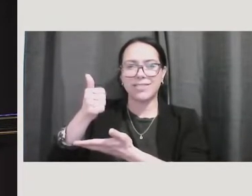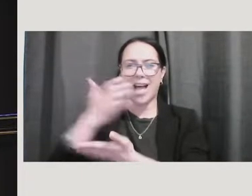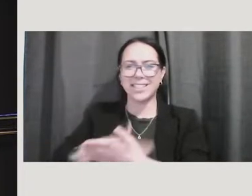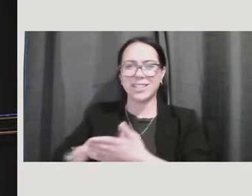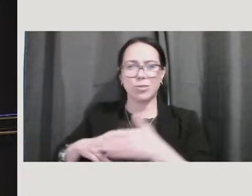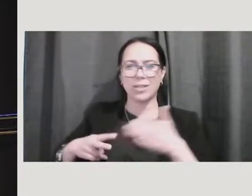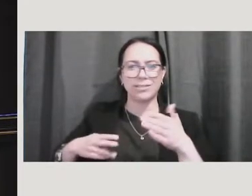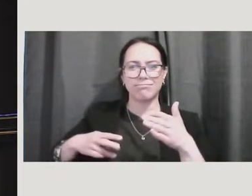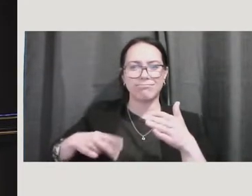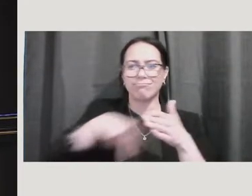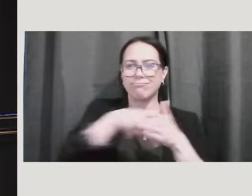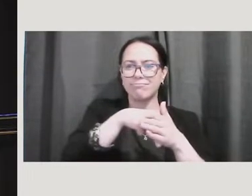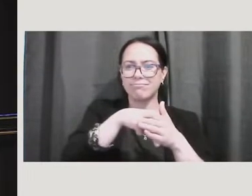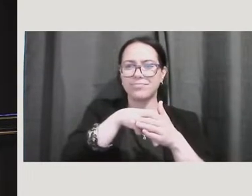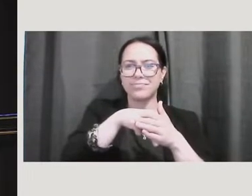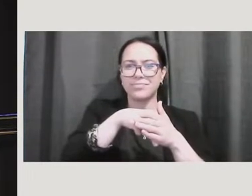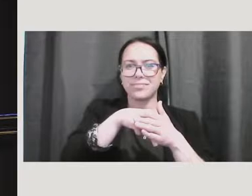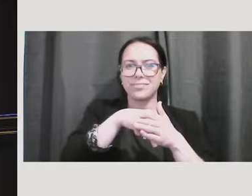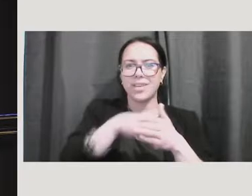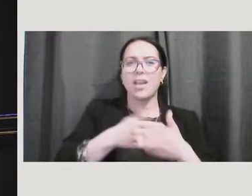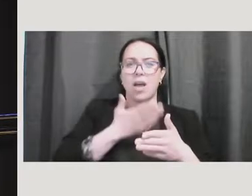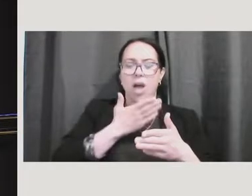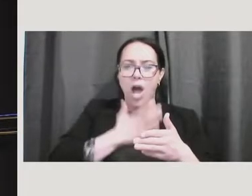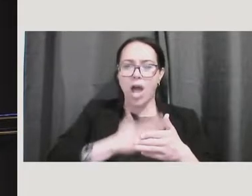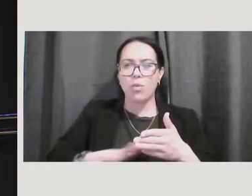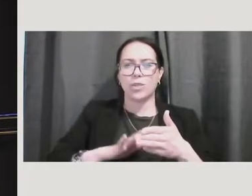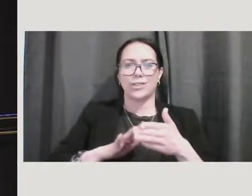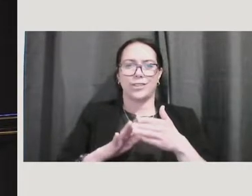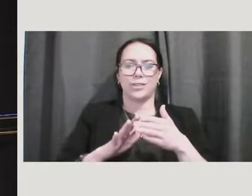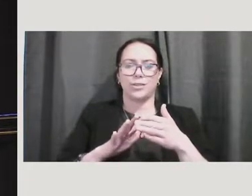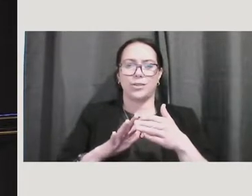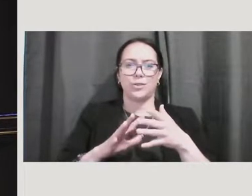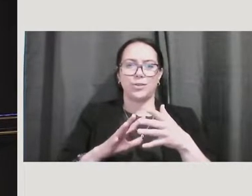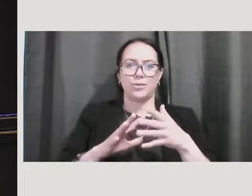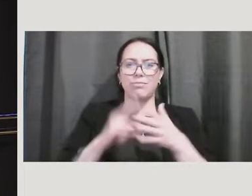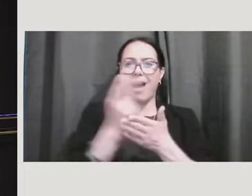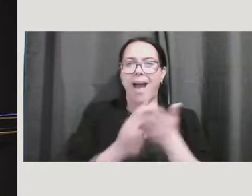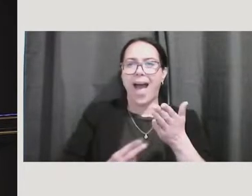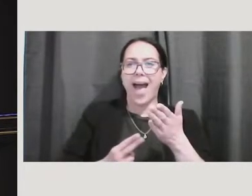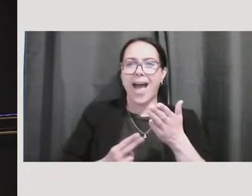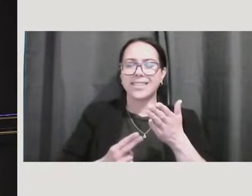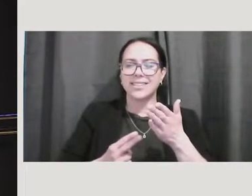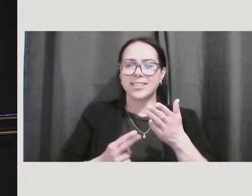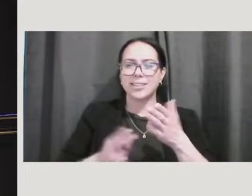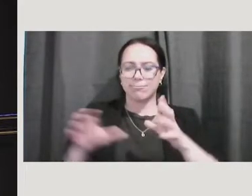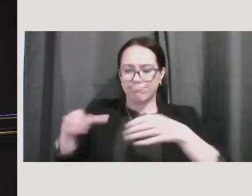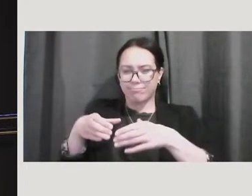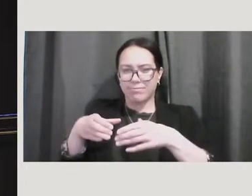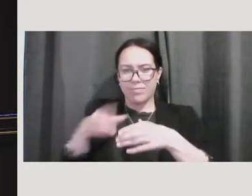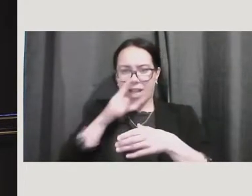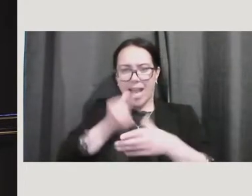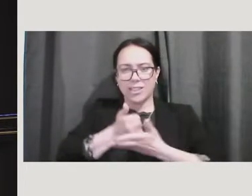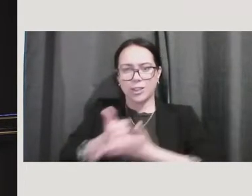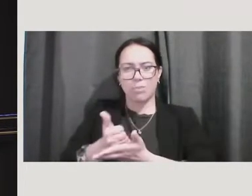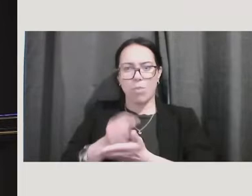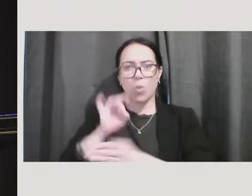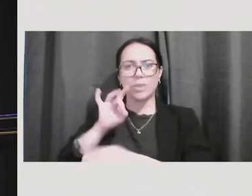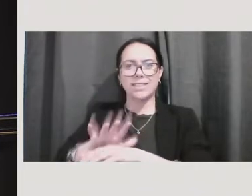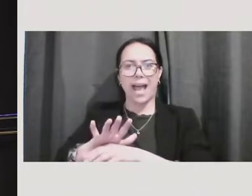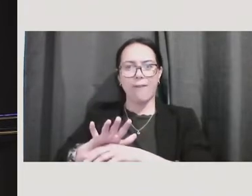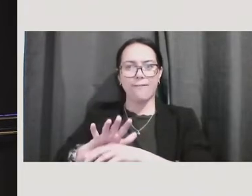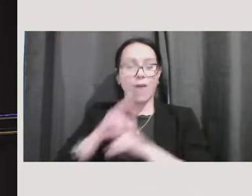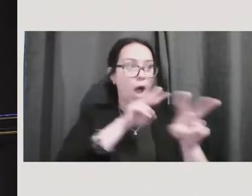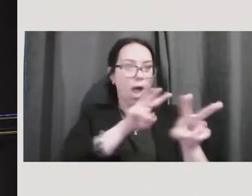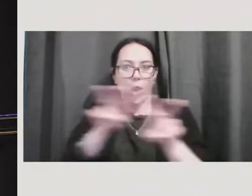I wanted to a Pacific Arts infrastructure that could support itself when I look here today and I know that that's been